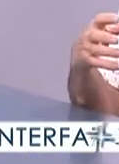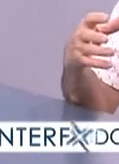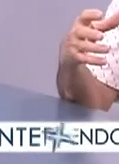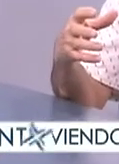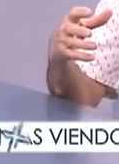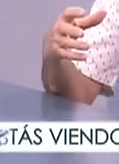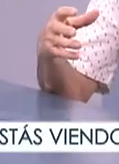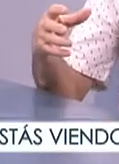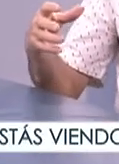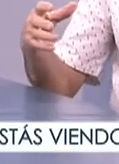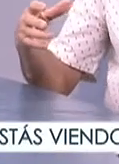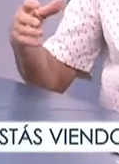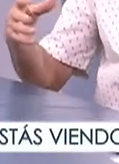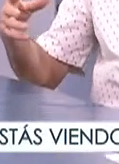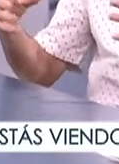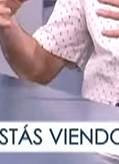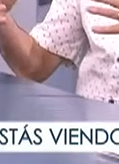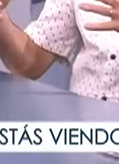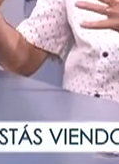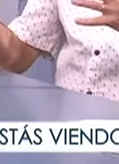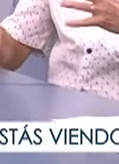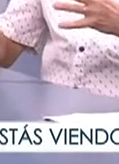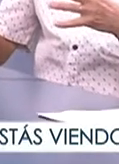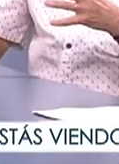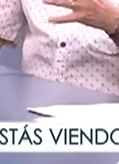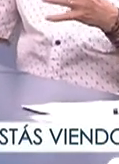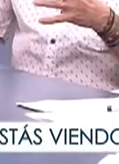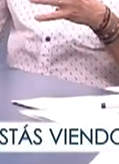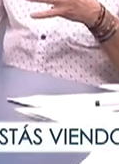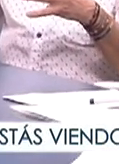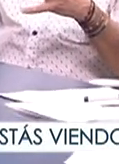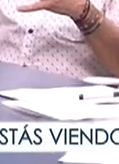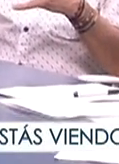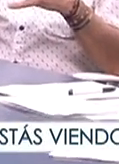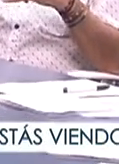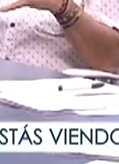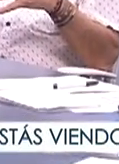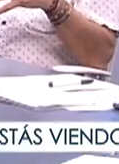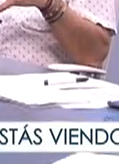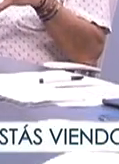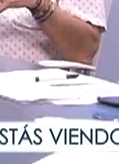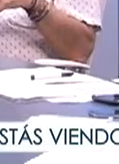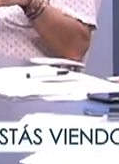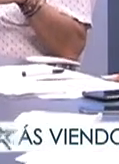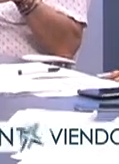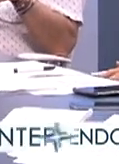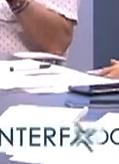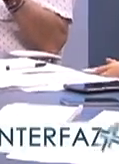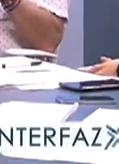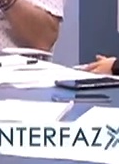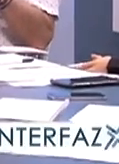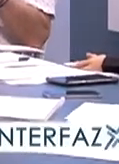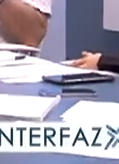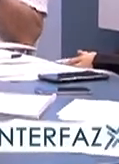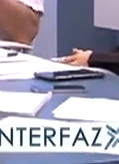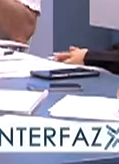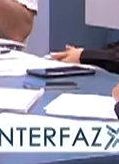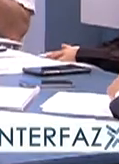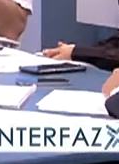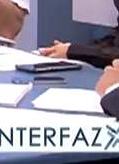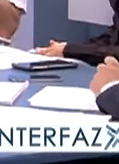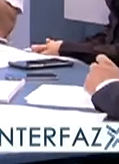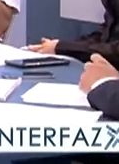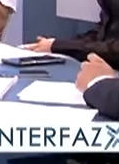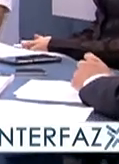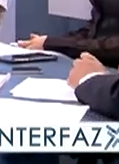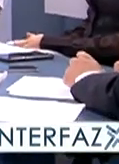we quickly discovered that it probably needs to be chapters. And that happened when we went to the second location, because the second